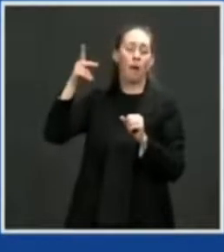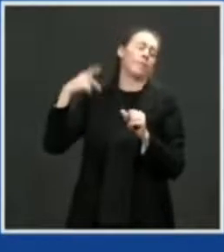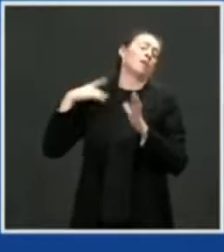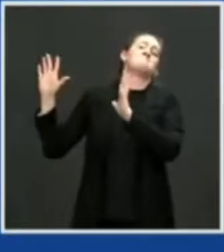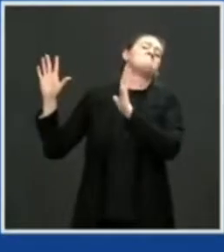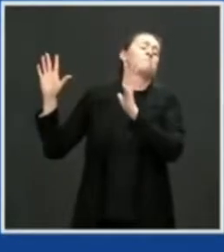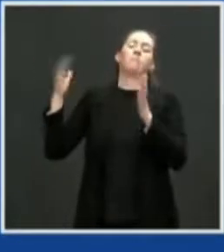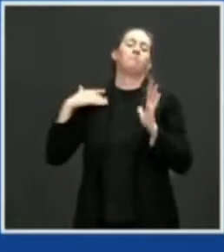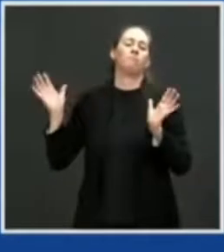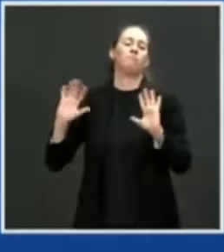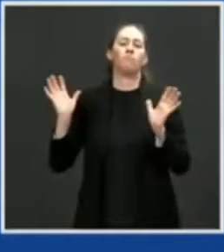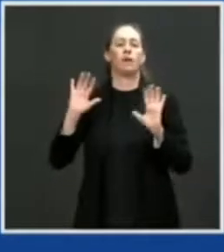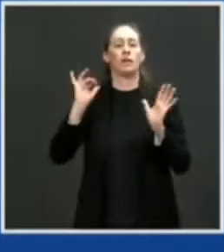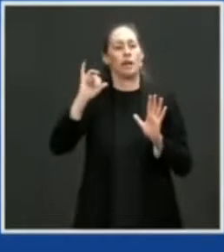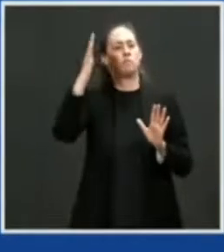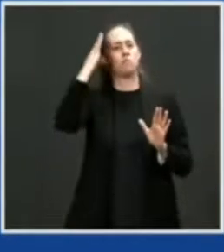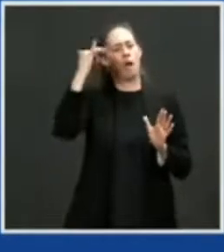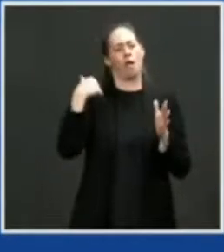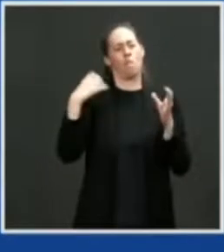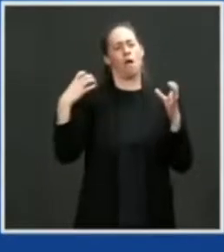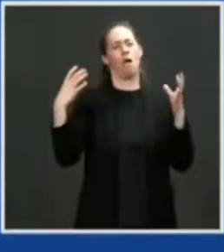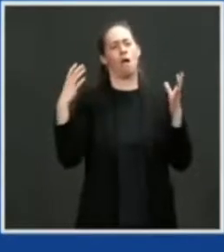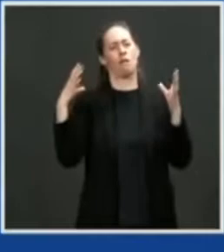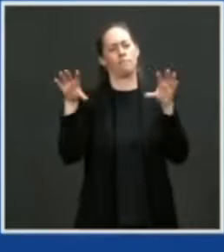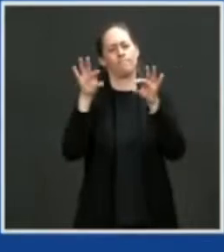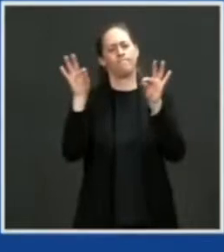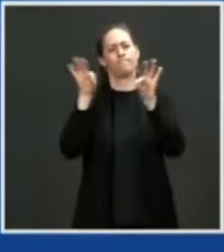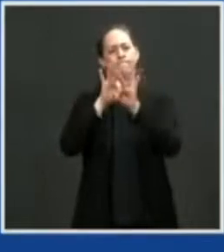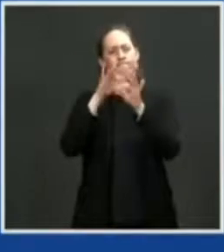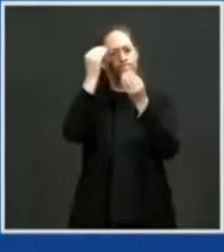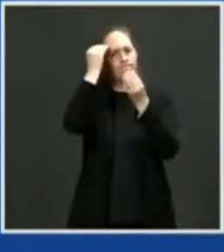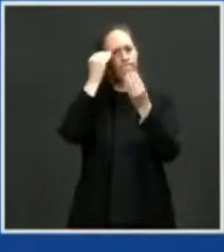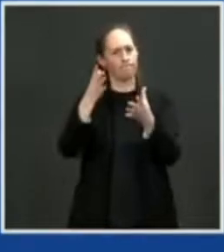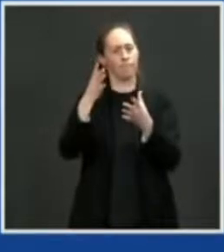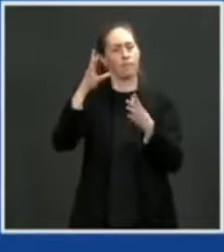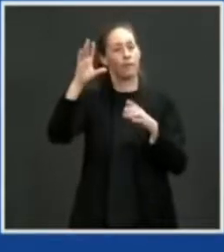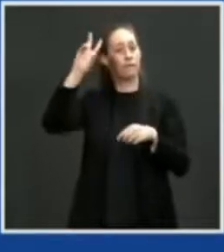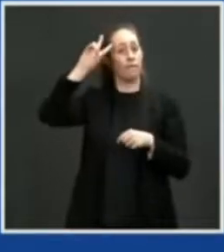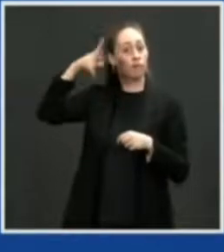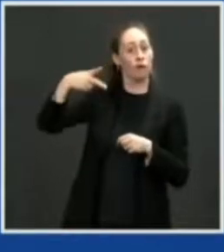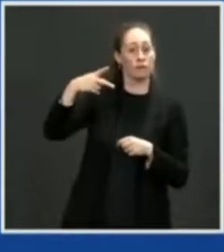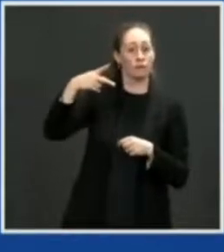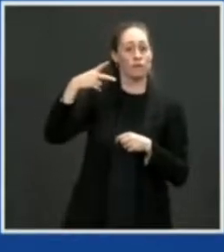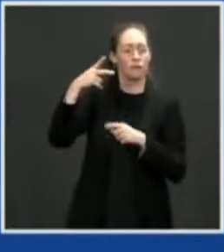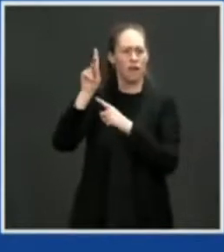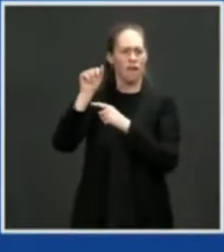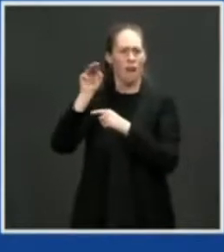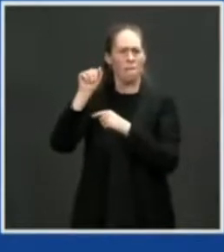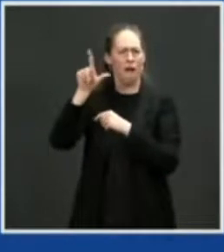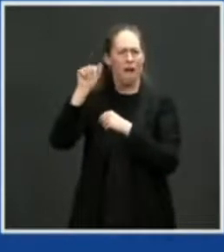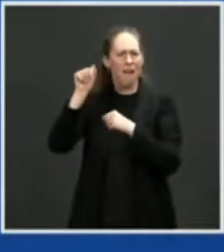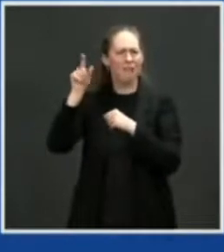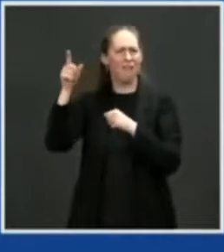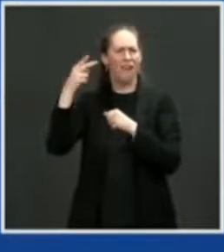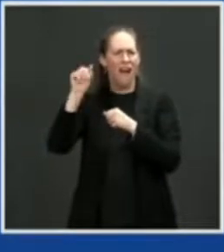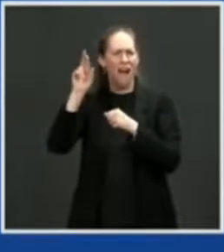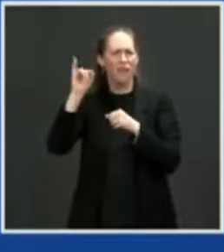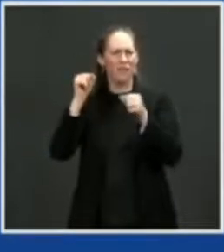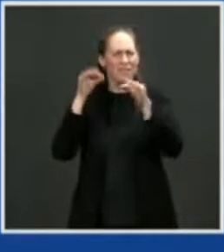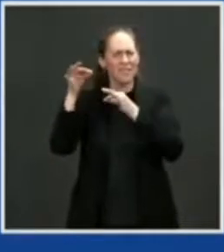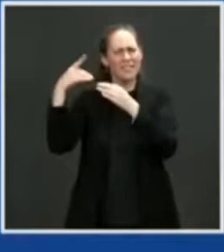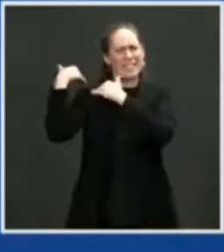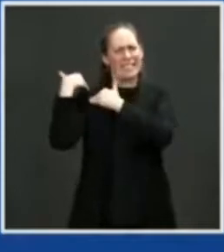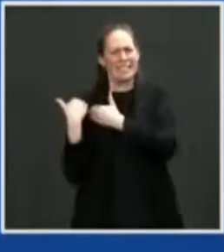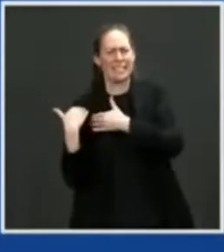States yesterday to be the lead Michael person Pencil. on dealing with focusing on the fundamental reasons No,